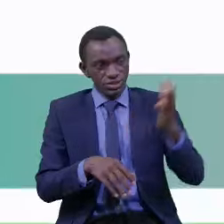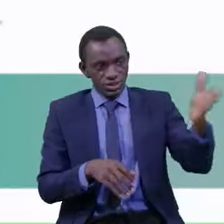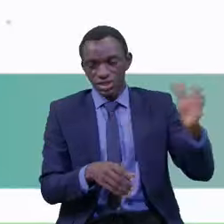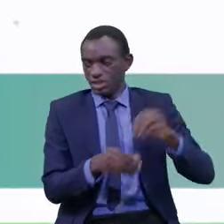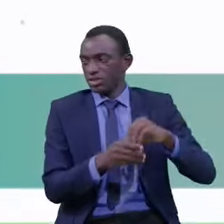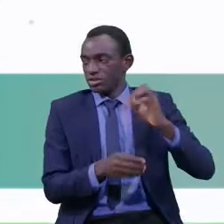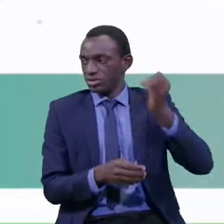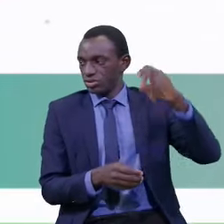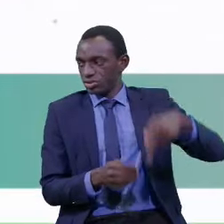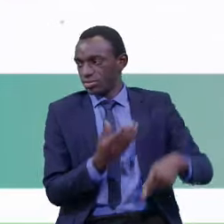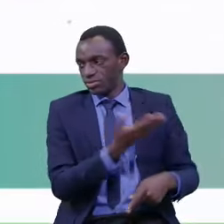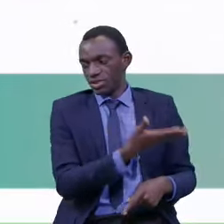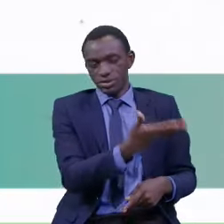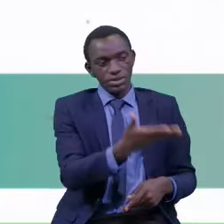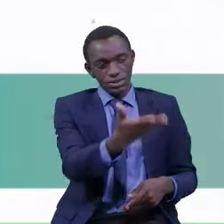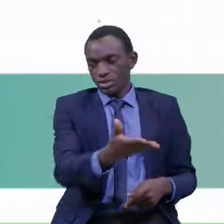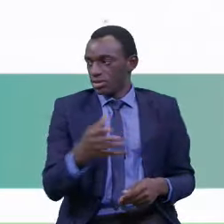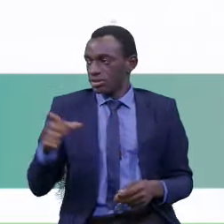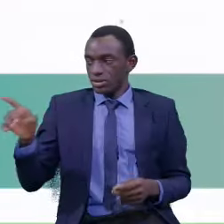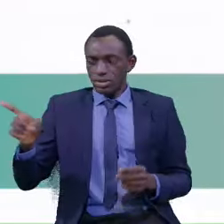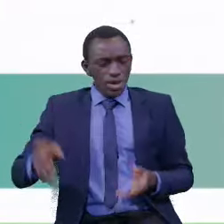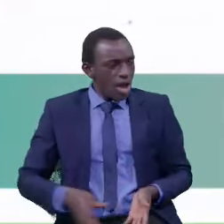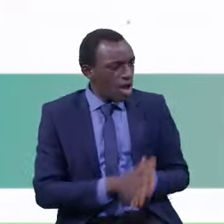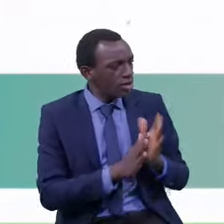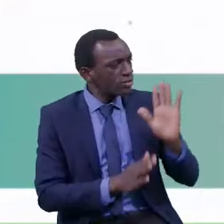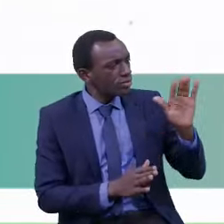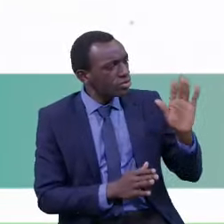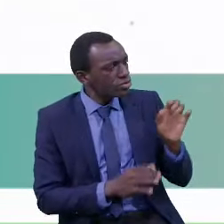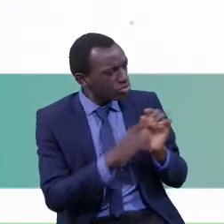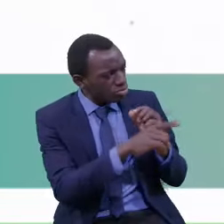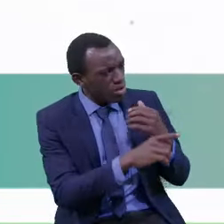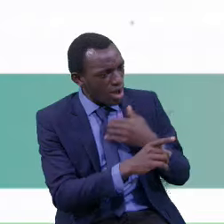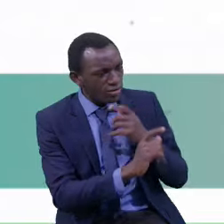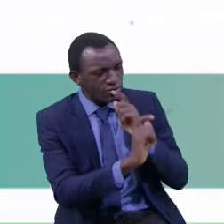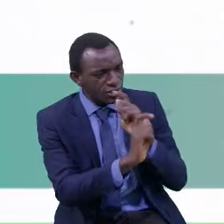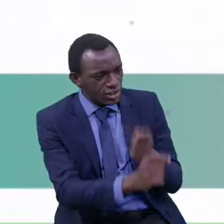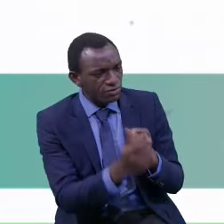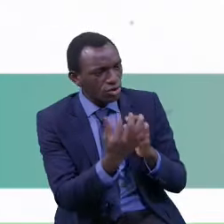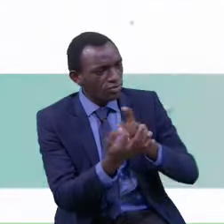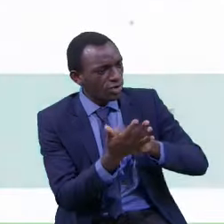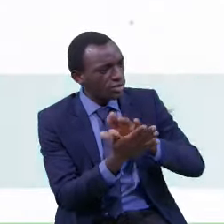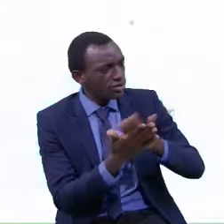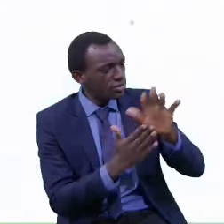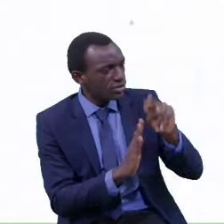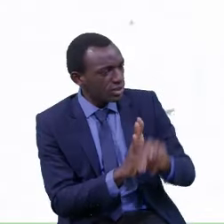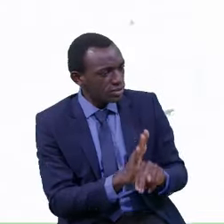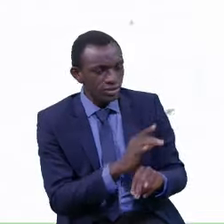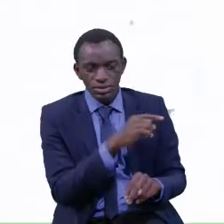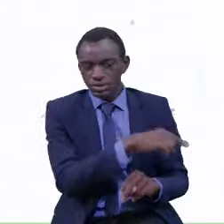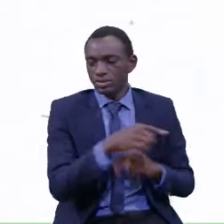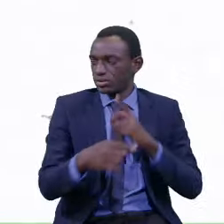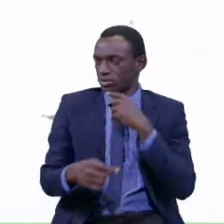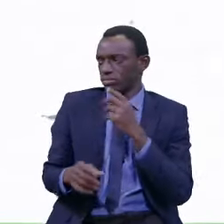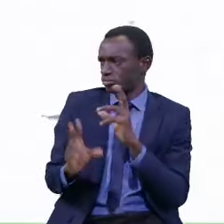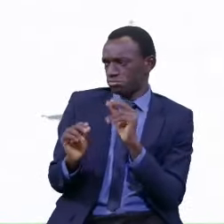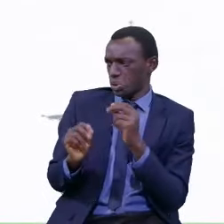have in the store the gift of righteousness? What are they talking about? No, we don't store those